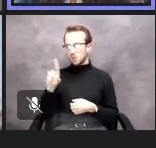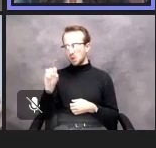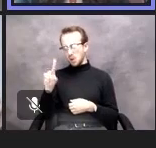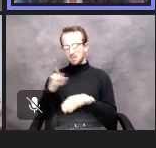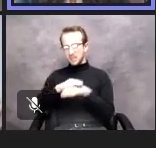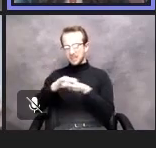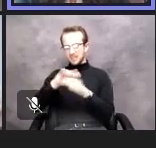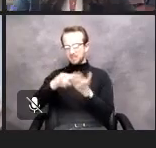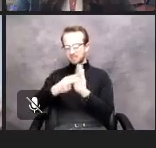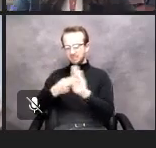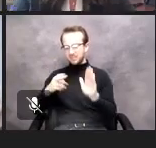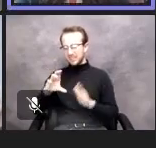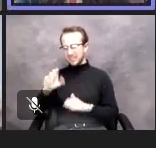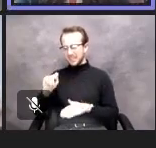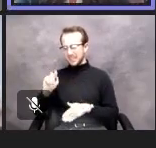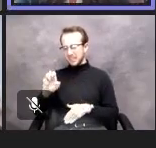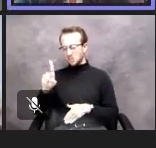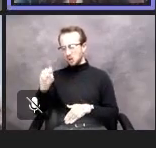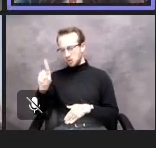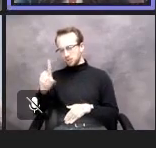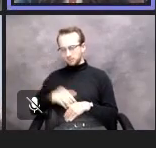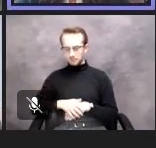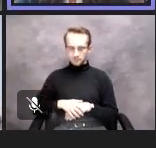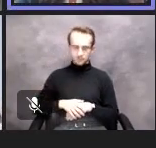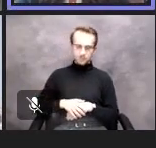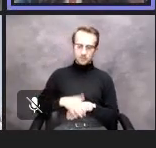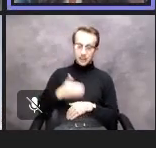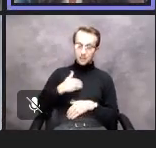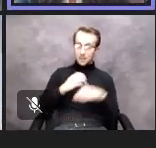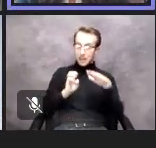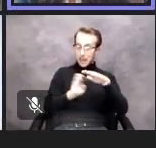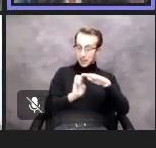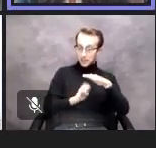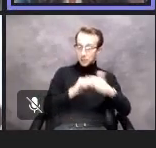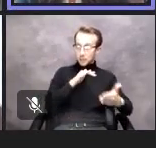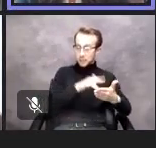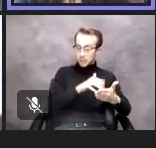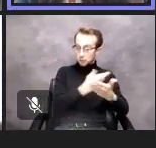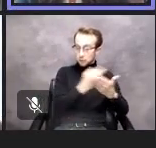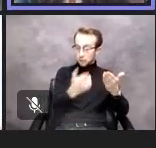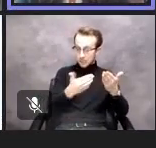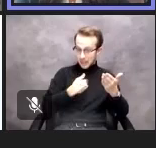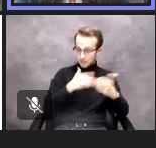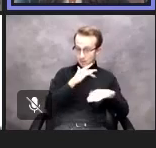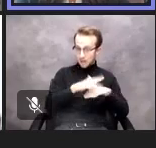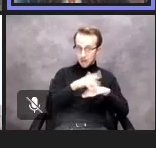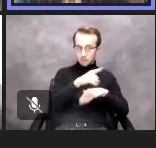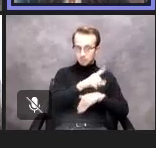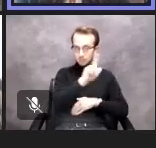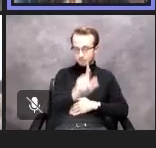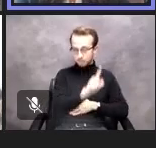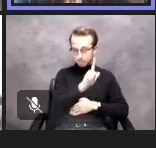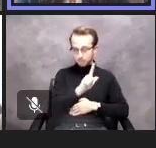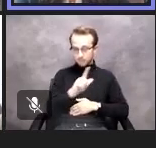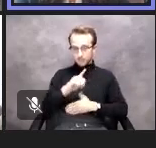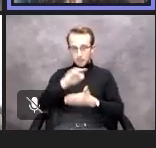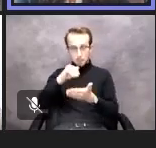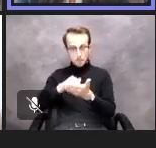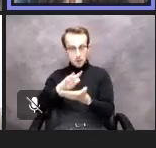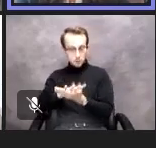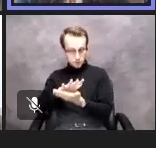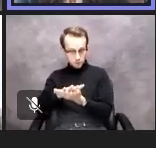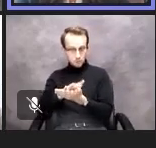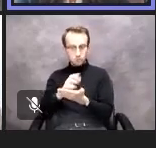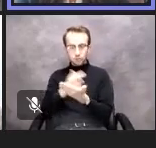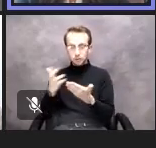what you'll find here. Some elementary studies resources are available in the library. Middle school resources are available